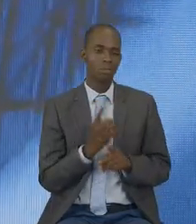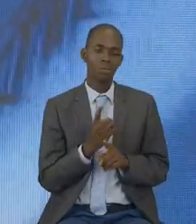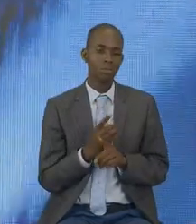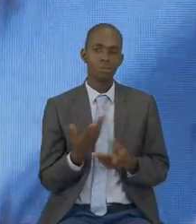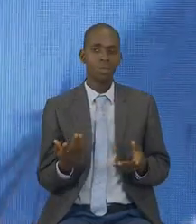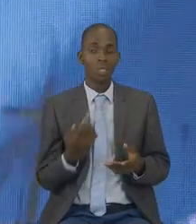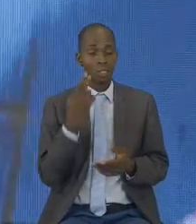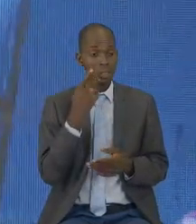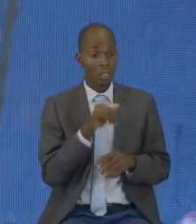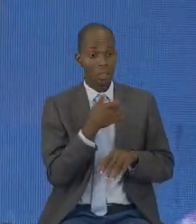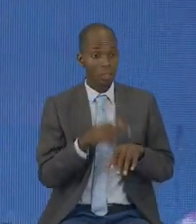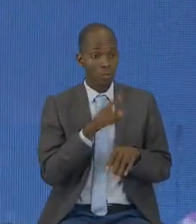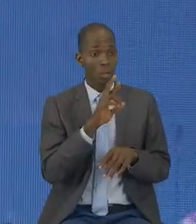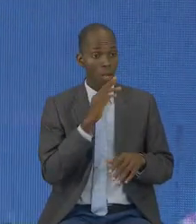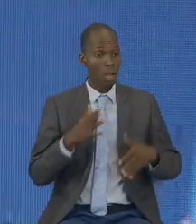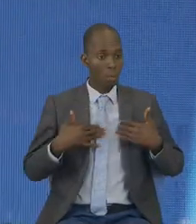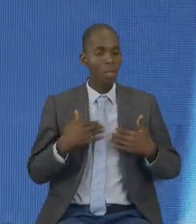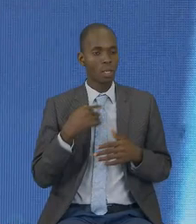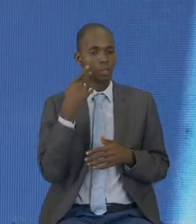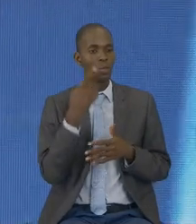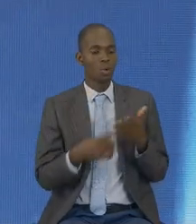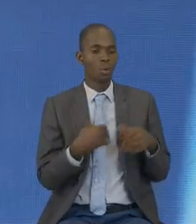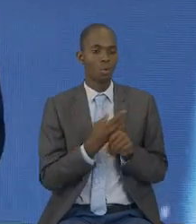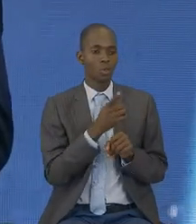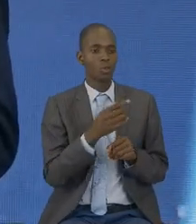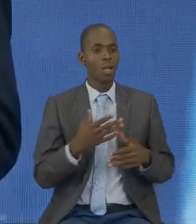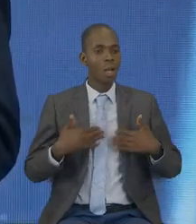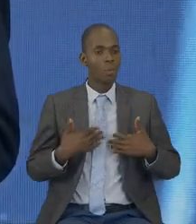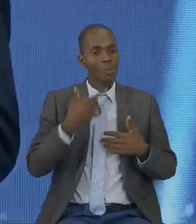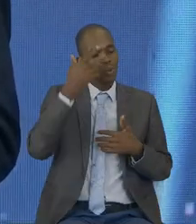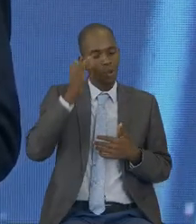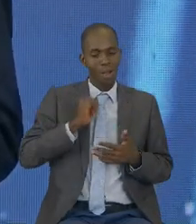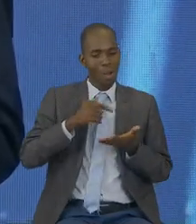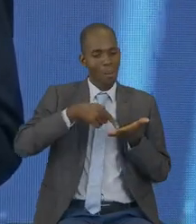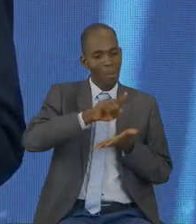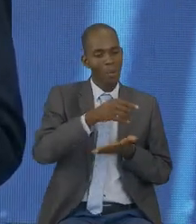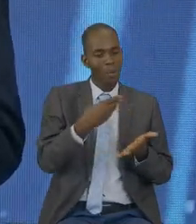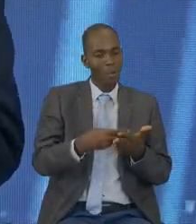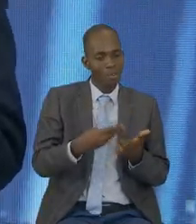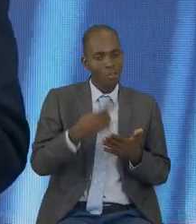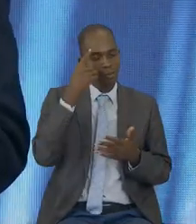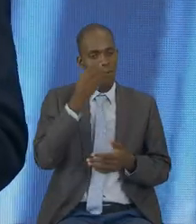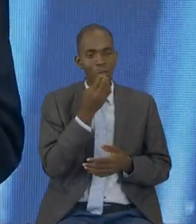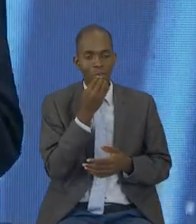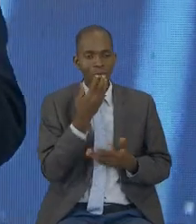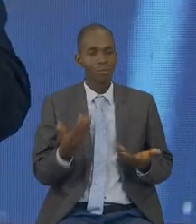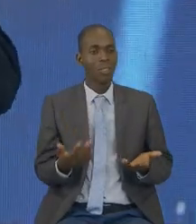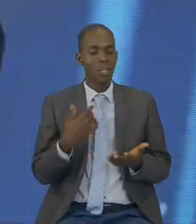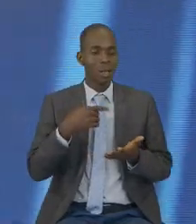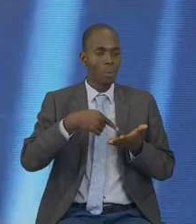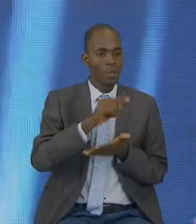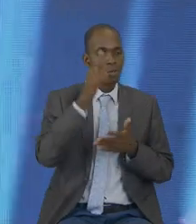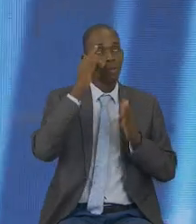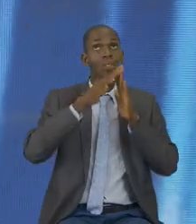anytime you're happy, I see what makes you happy. The food money is there. The, you know, rent is paid.